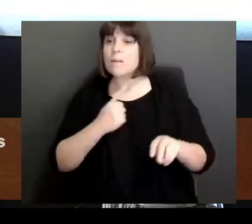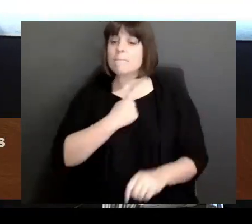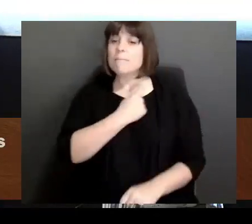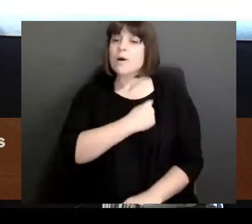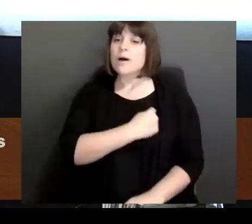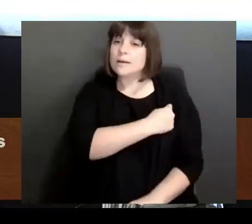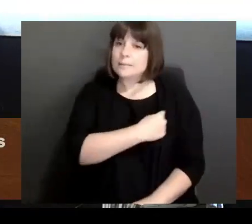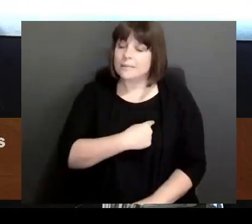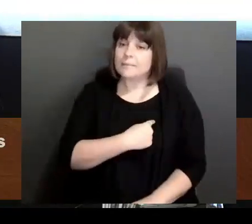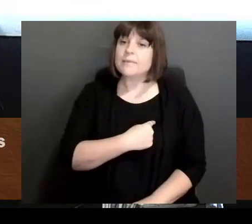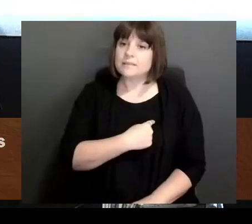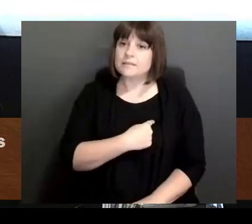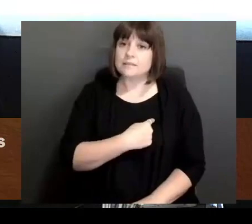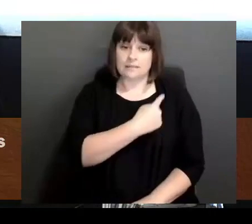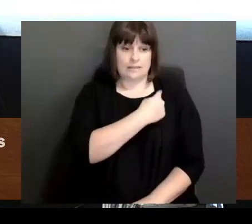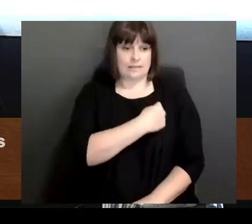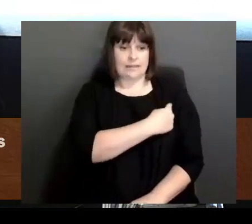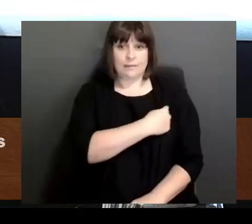commitment of DECA